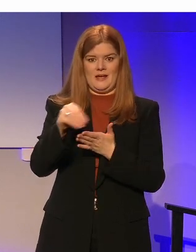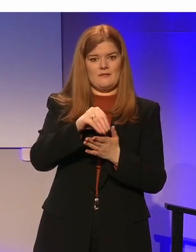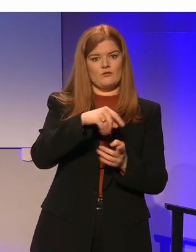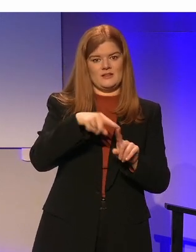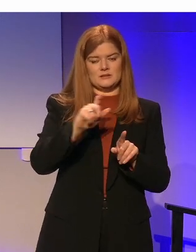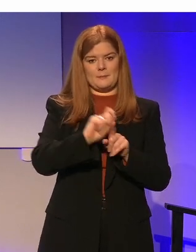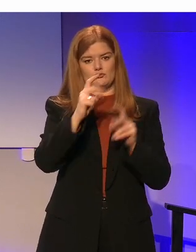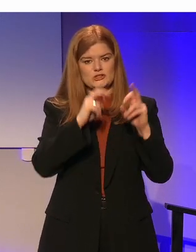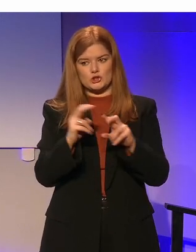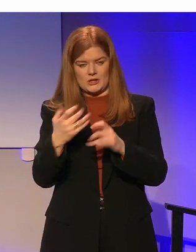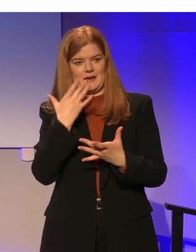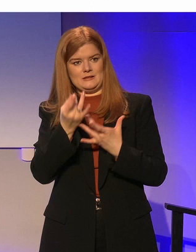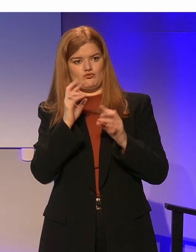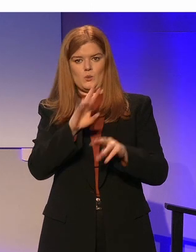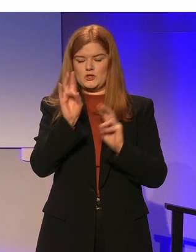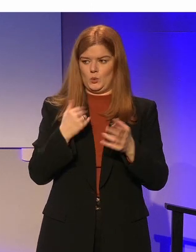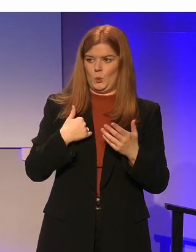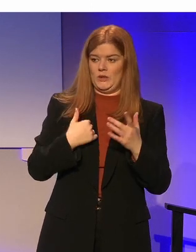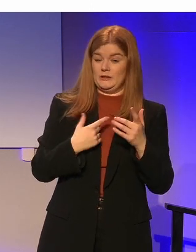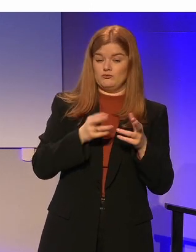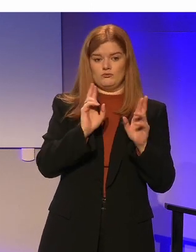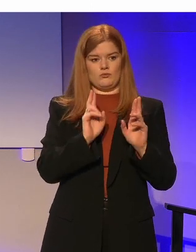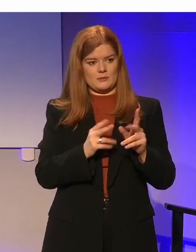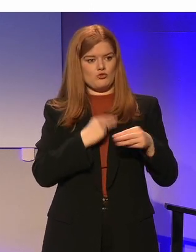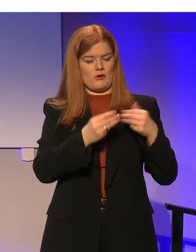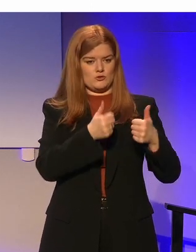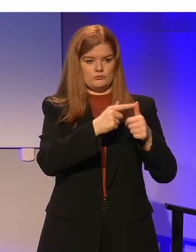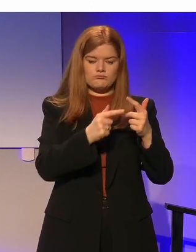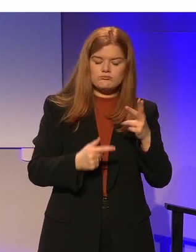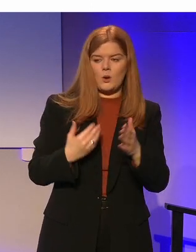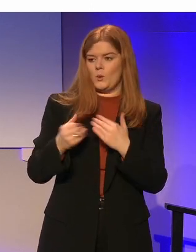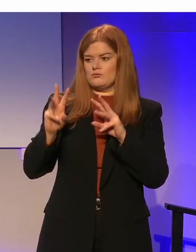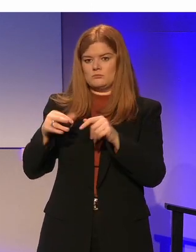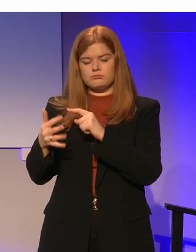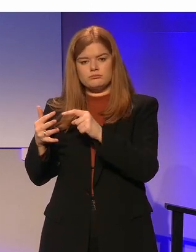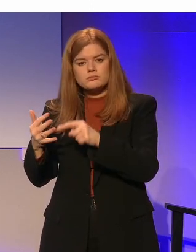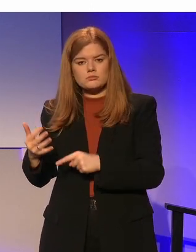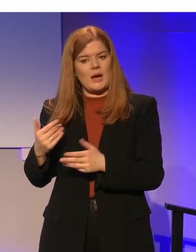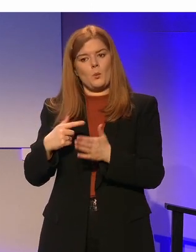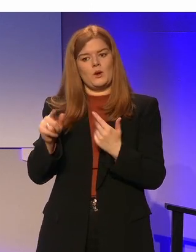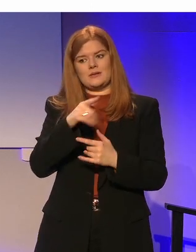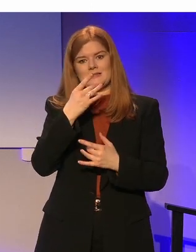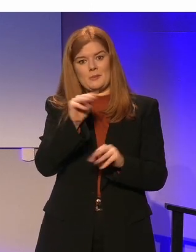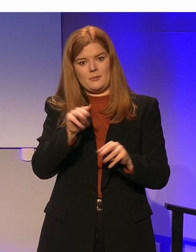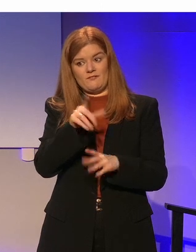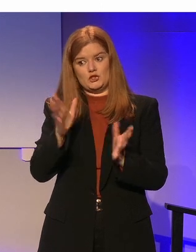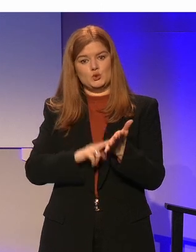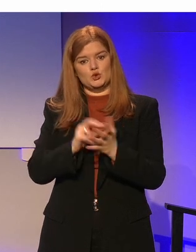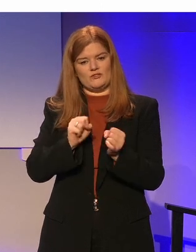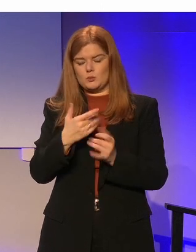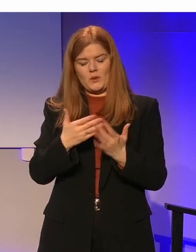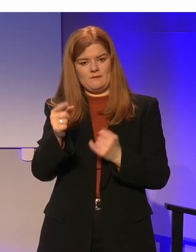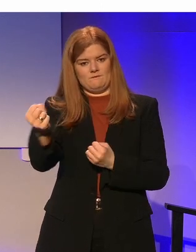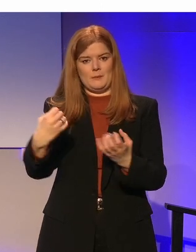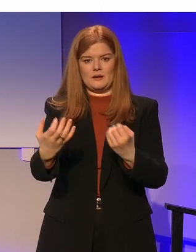sort of work, to ask questions about what are we doing right, what are we doing wrong, what is the feedback from the people who are actually using the services. John, as I